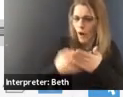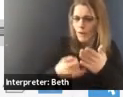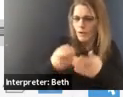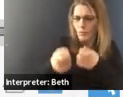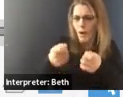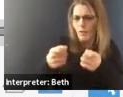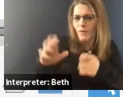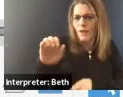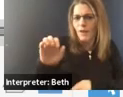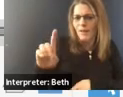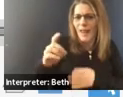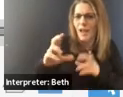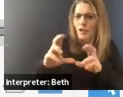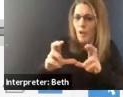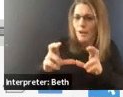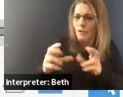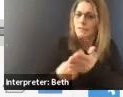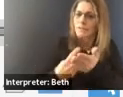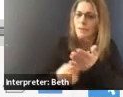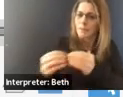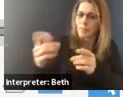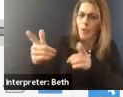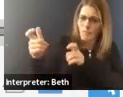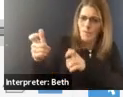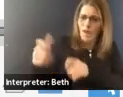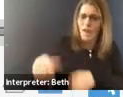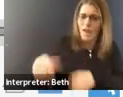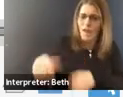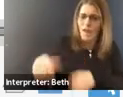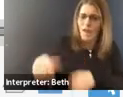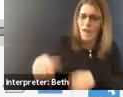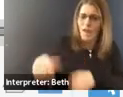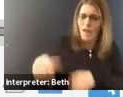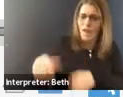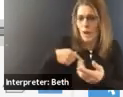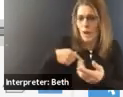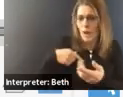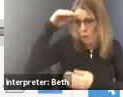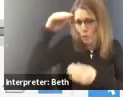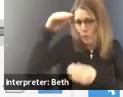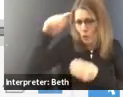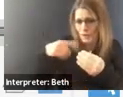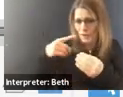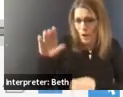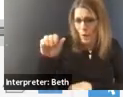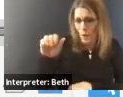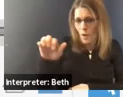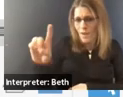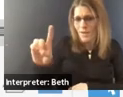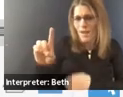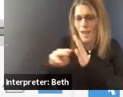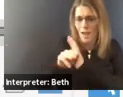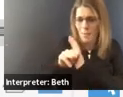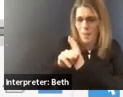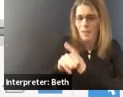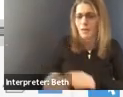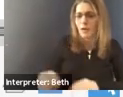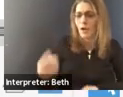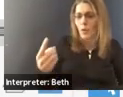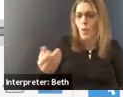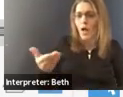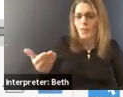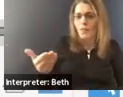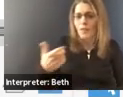So when I was learning about CAD modeling, one of the things that I did a lot of